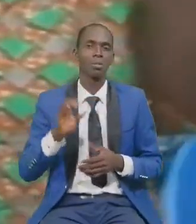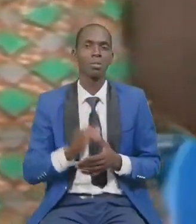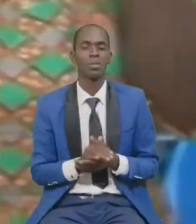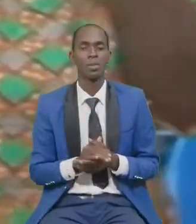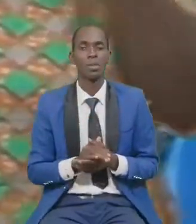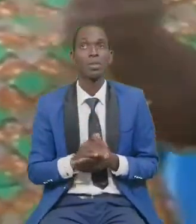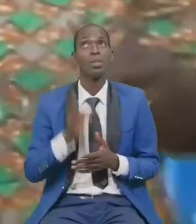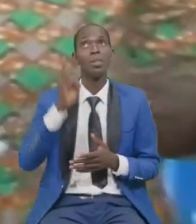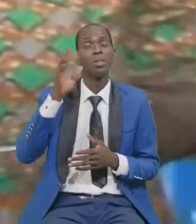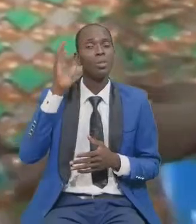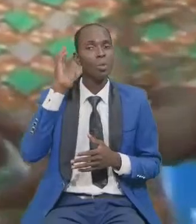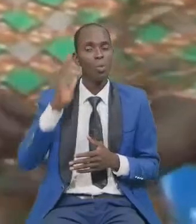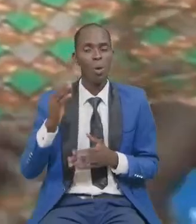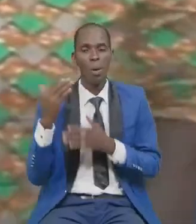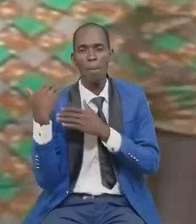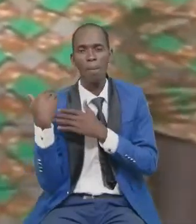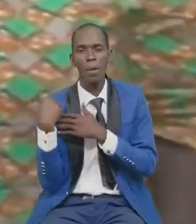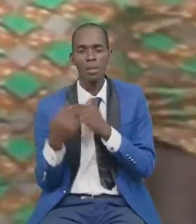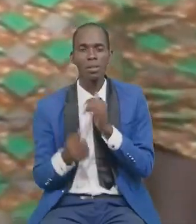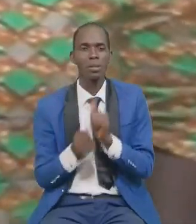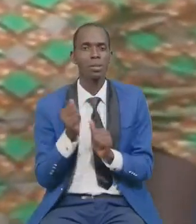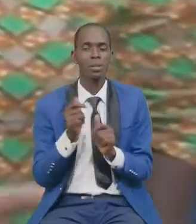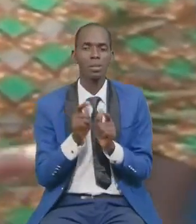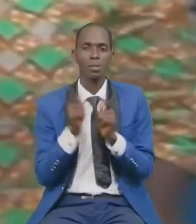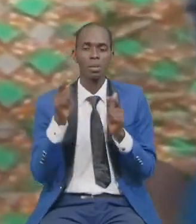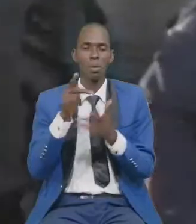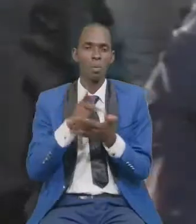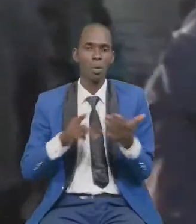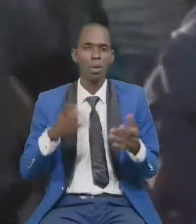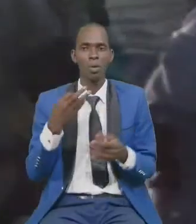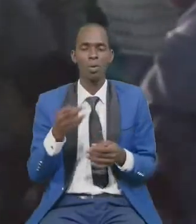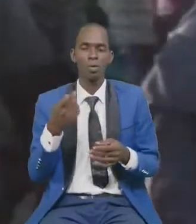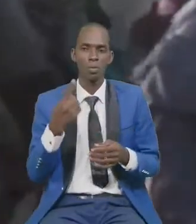He'll bear the greater part of the cross.